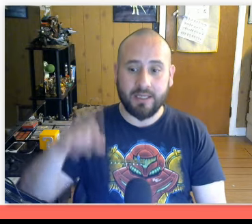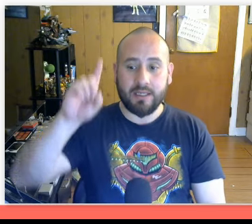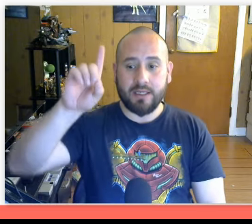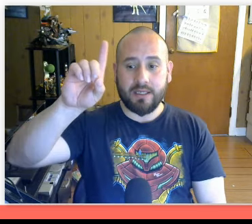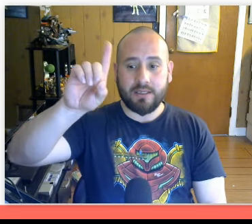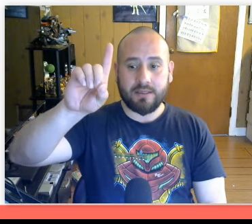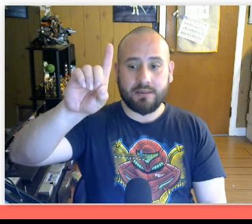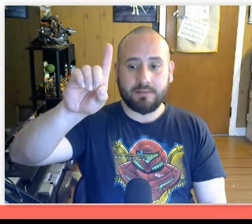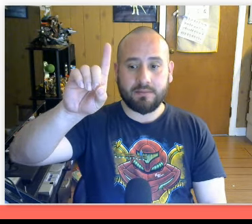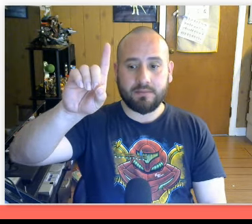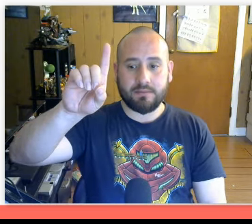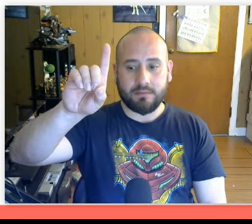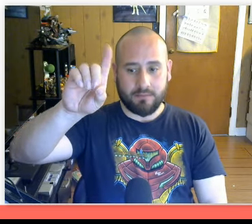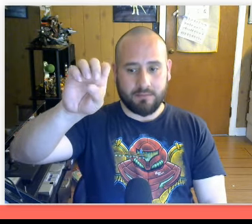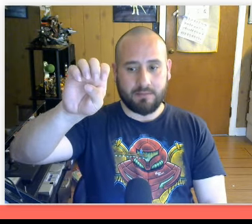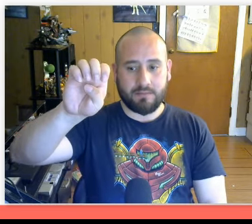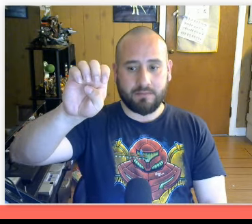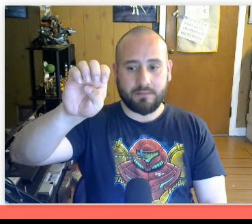deli.